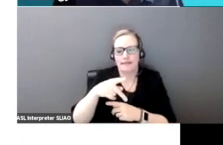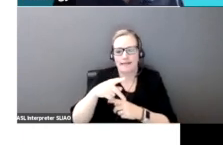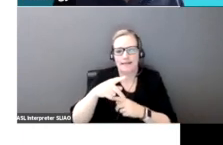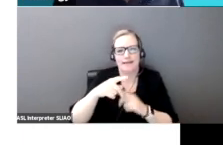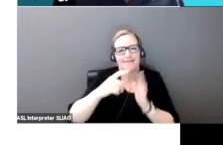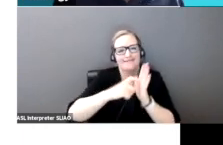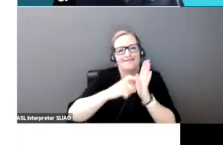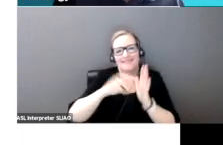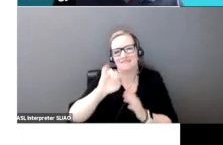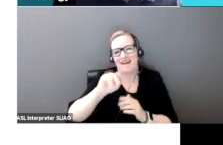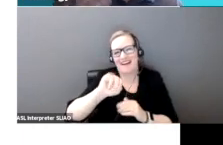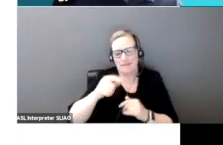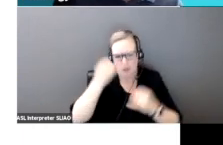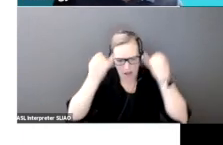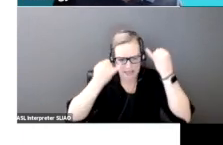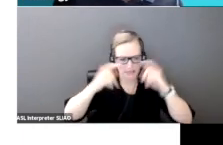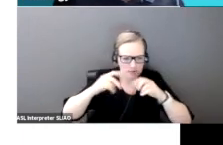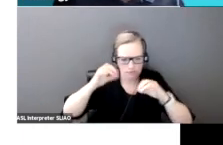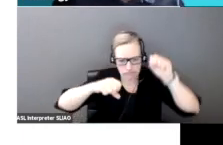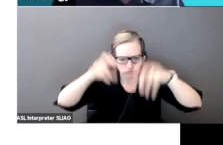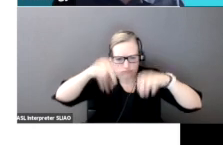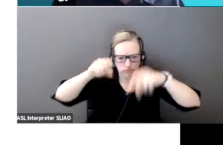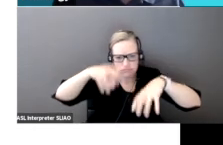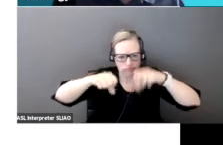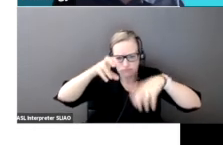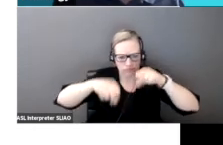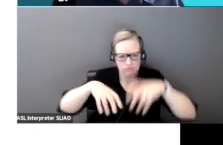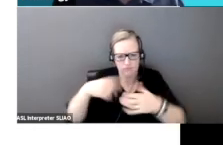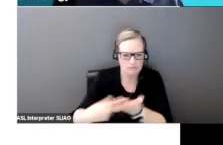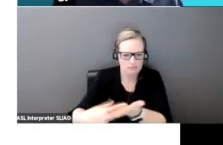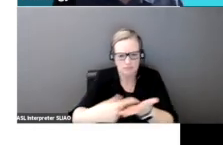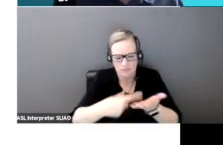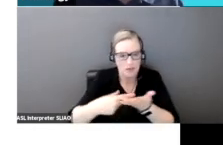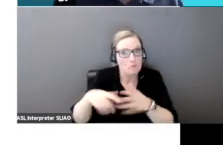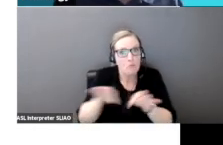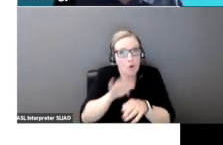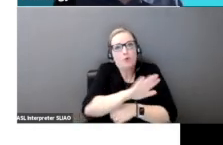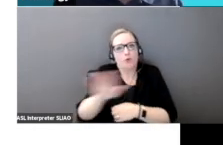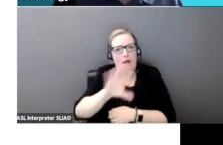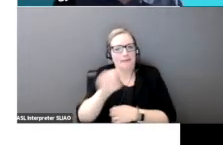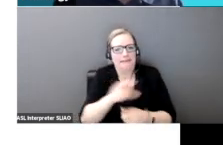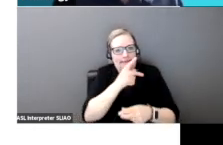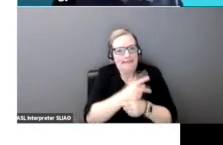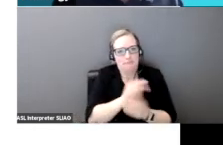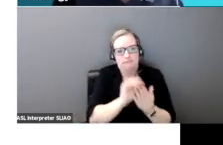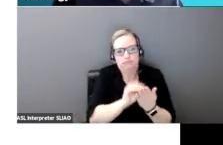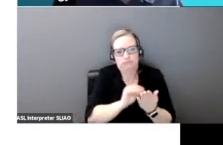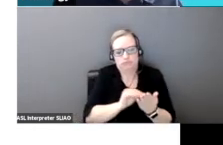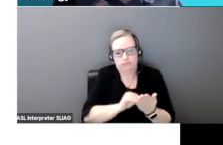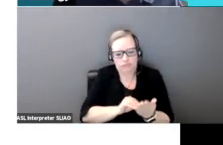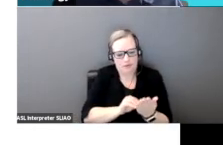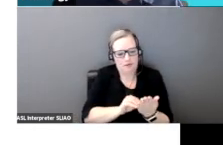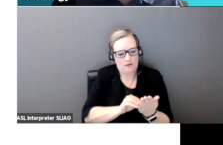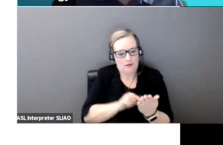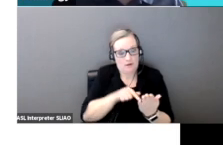session, then make sure that that's all documented and tracked, and you figure out how you're going to protect it. When you do some